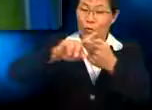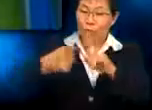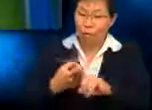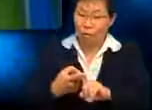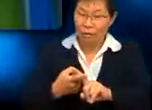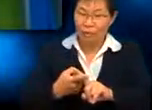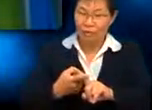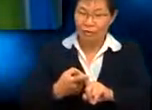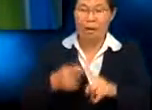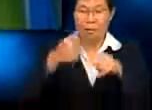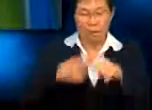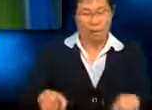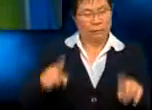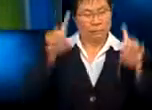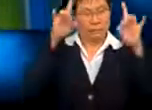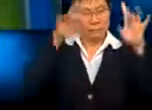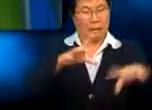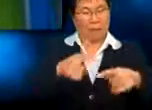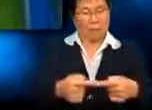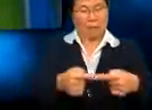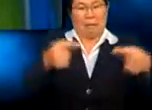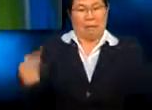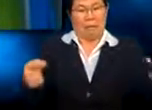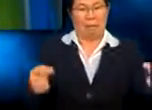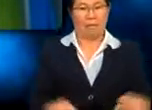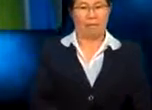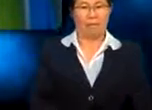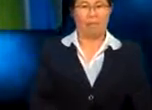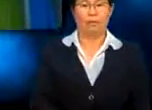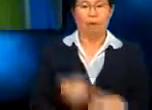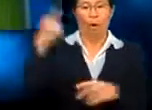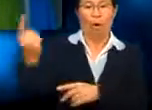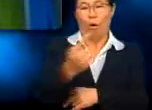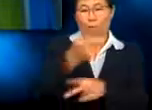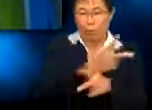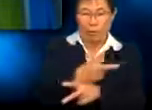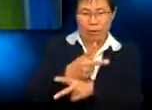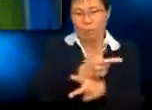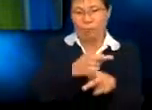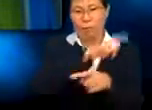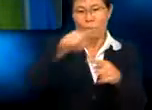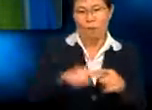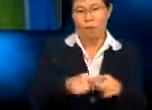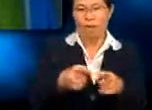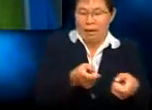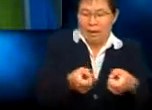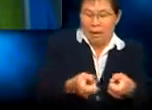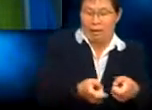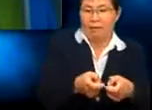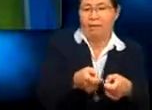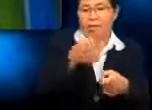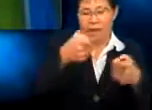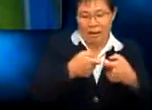friend, but a terrible enemy. Always be careful when you handle